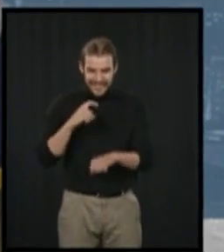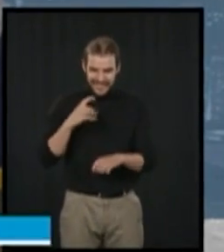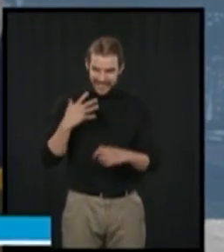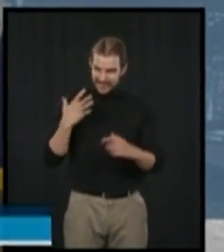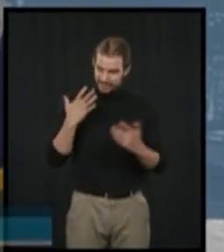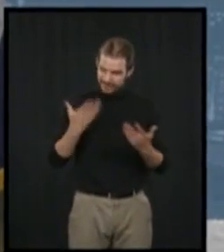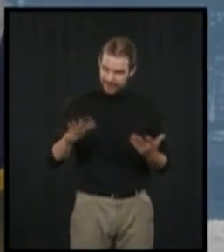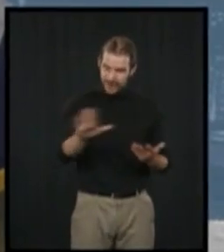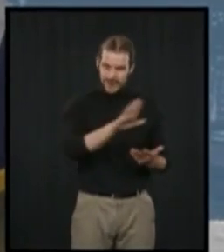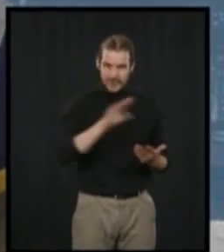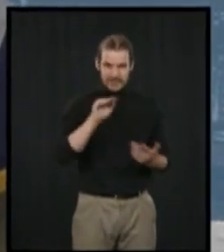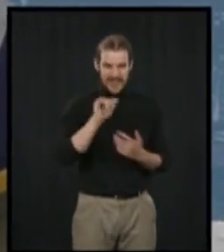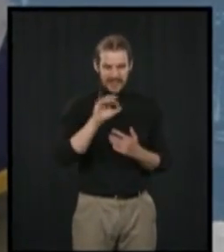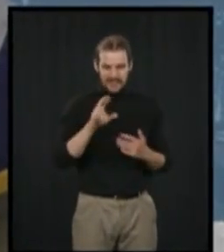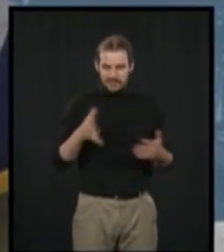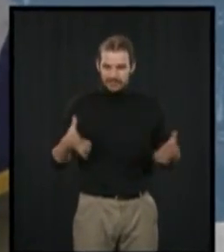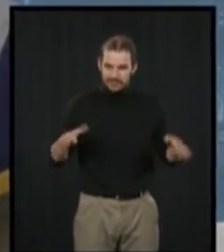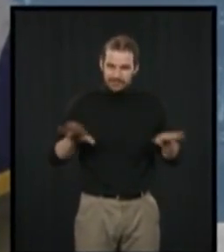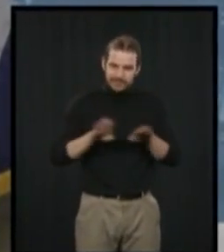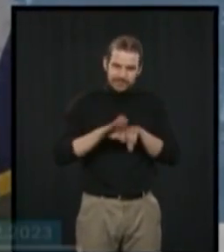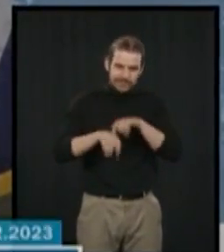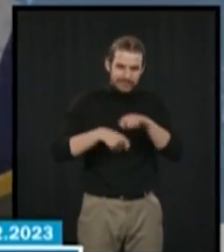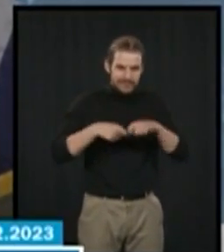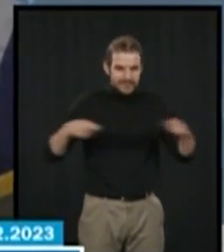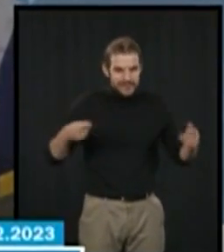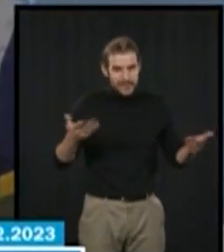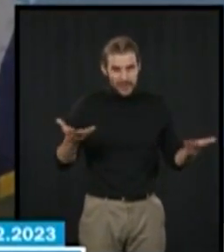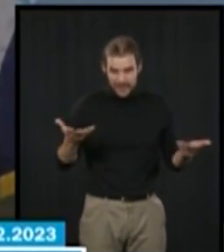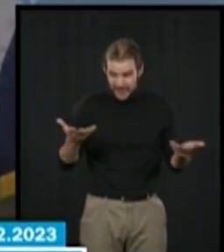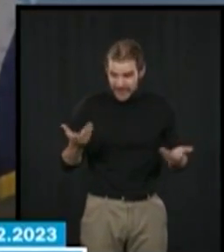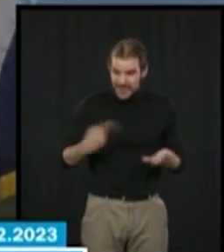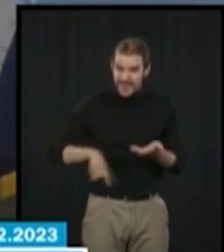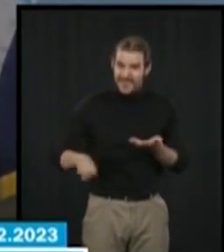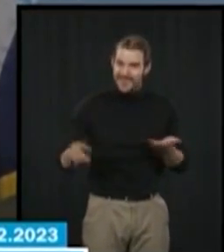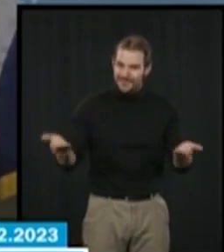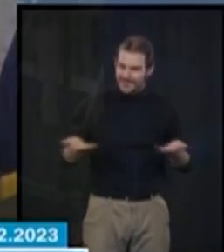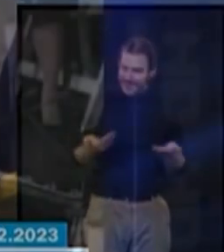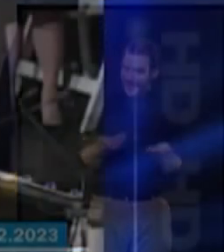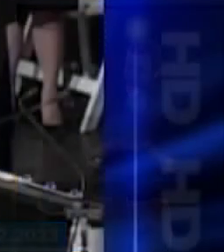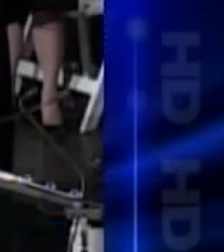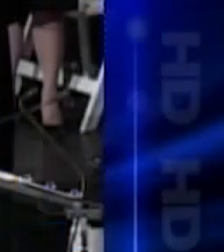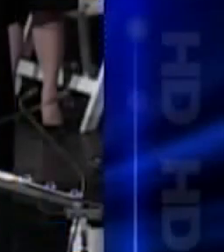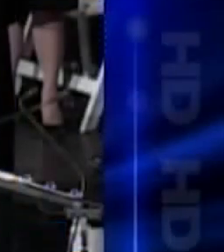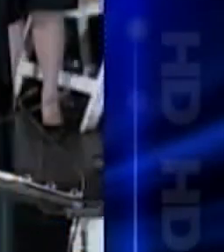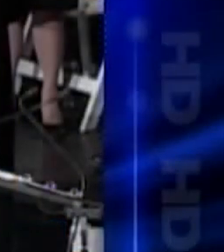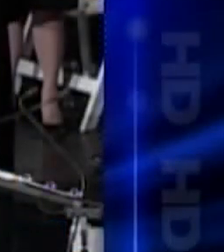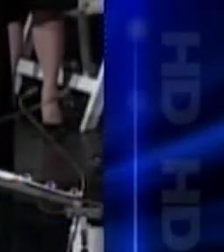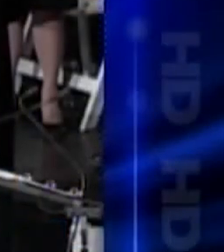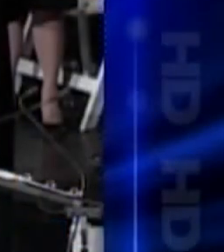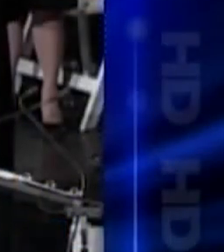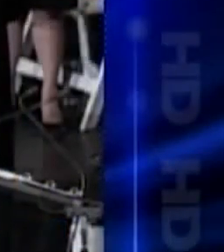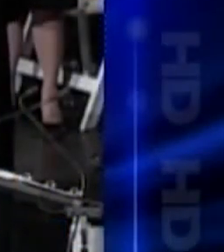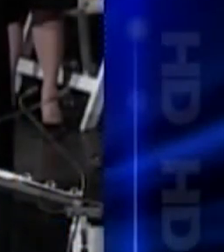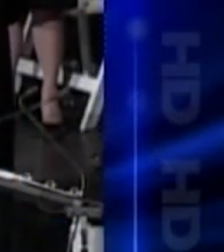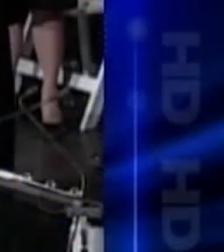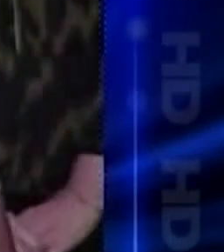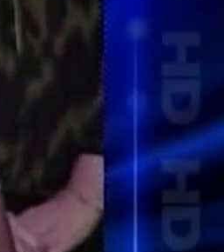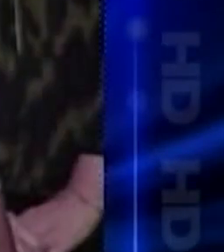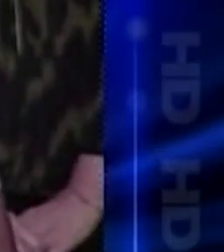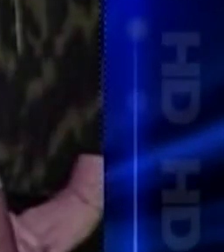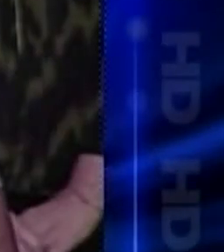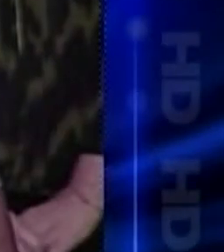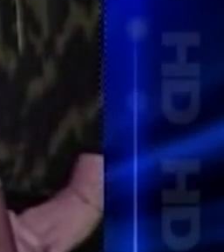final address as mayor, Michael Hancock looked back at his three terms as head of the city, entering office in 2011